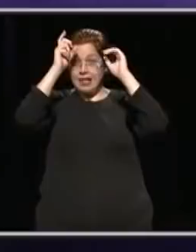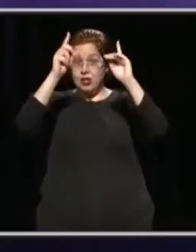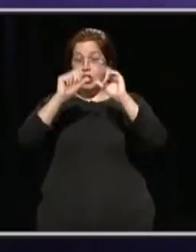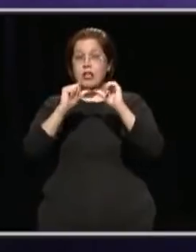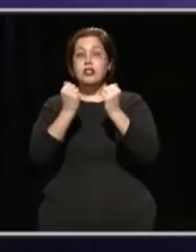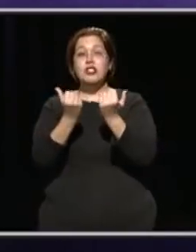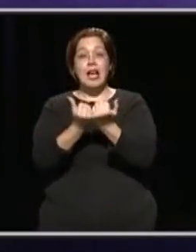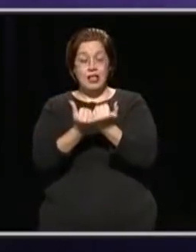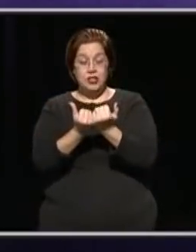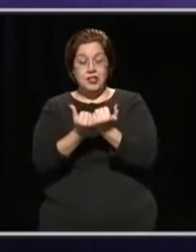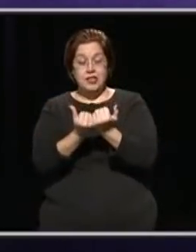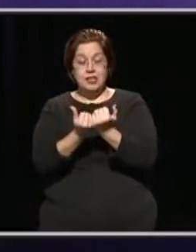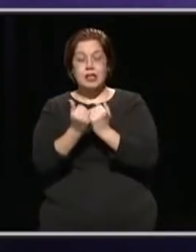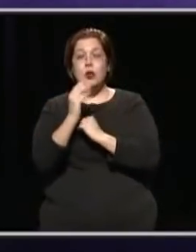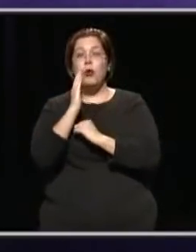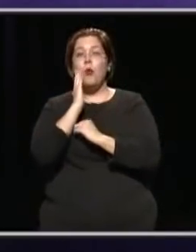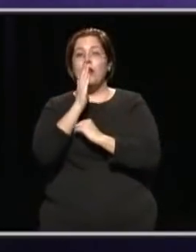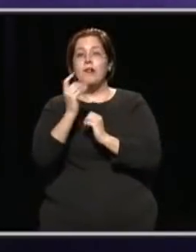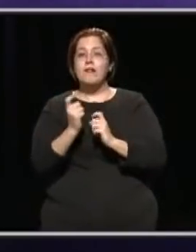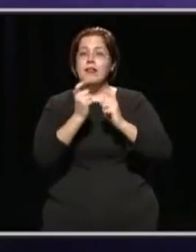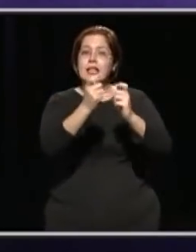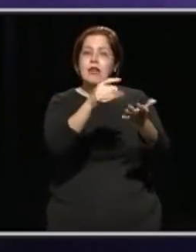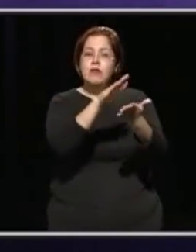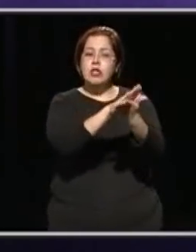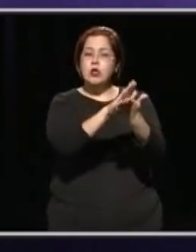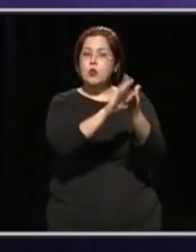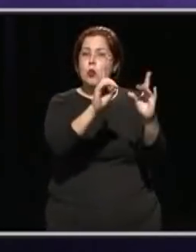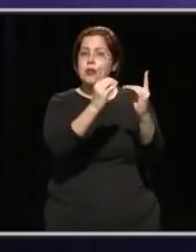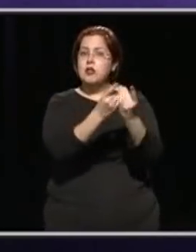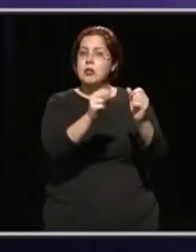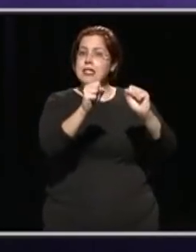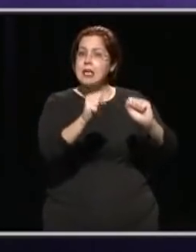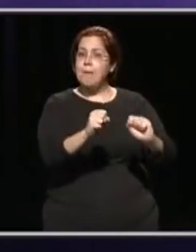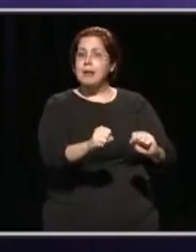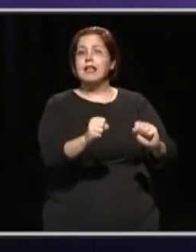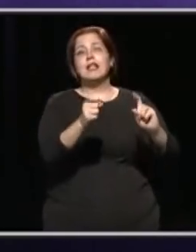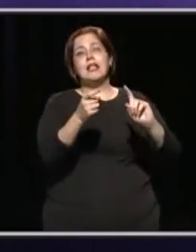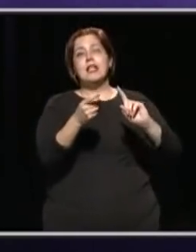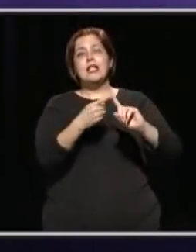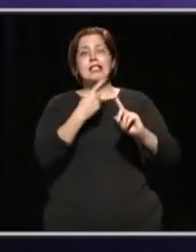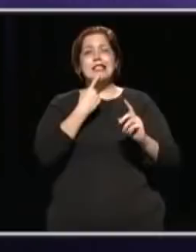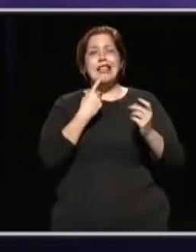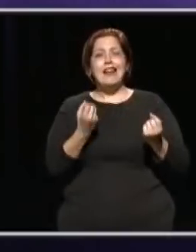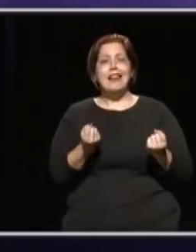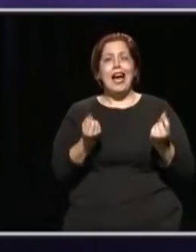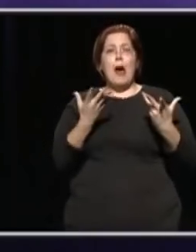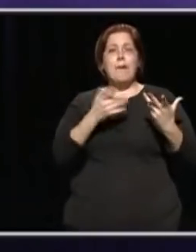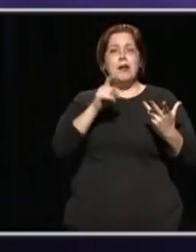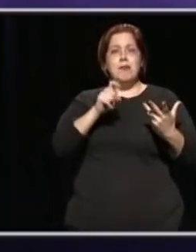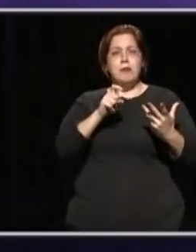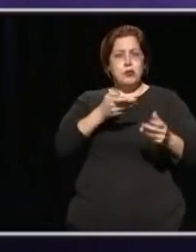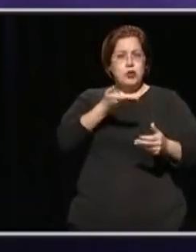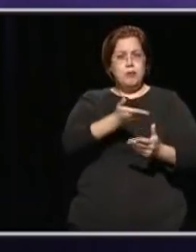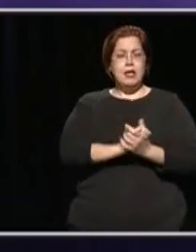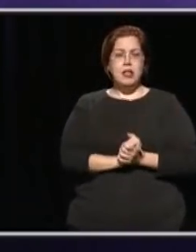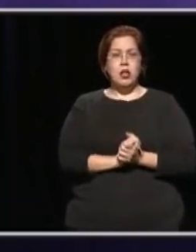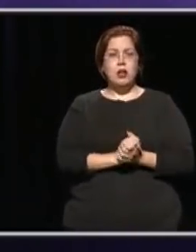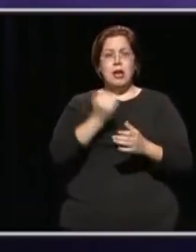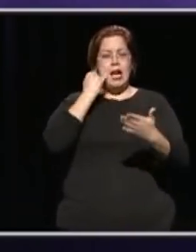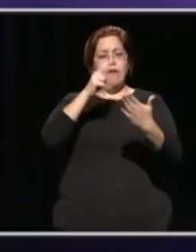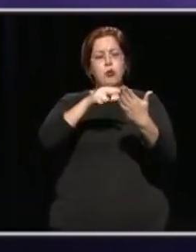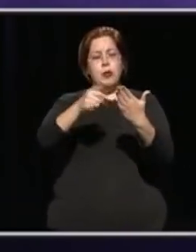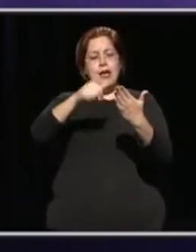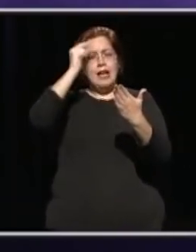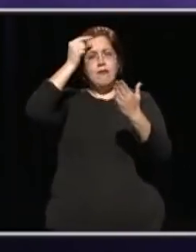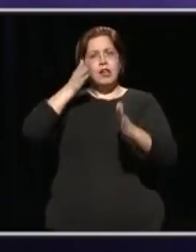Agency will give these school districts some ability to stage and to say how many people ought to be there. If you read any of the